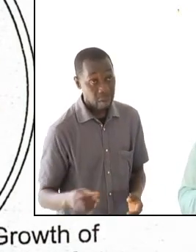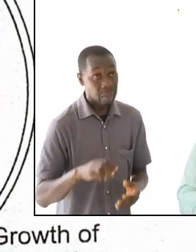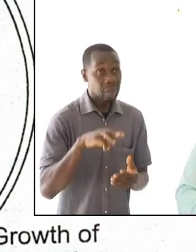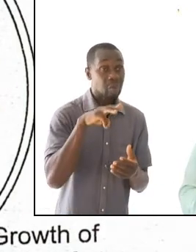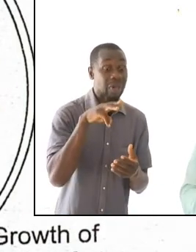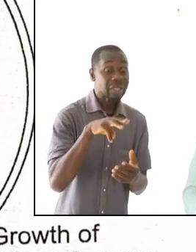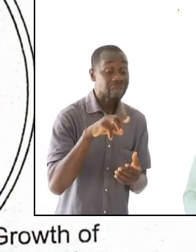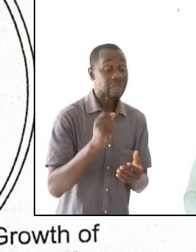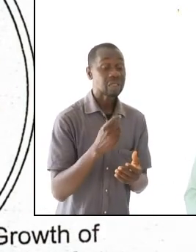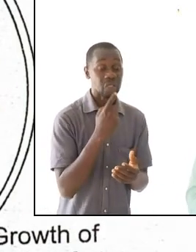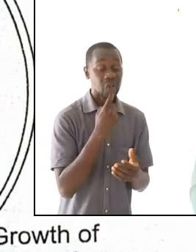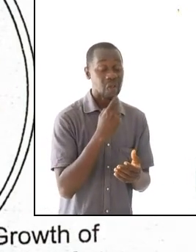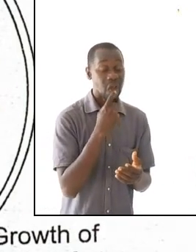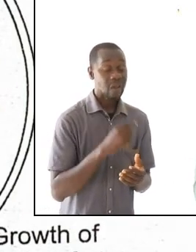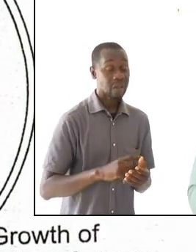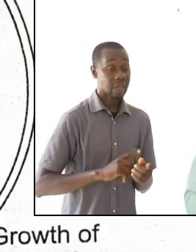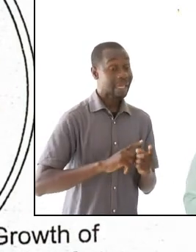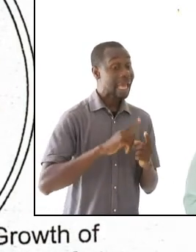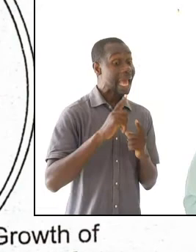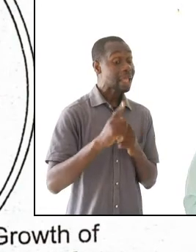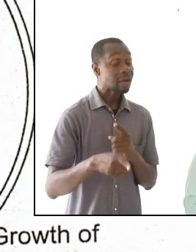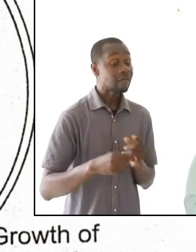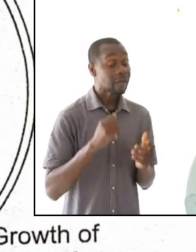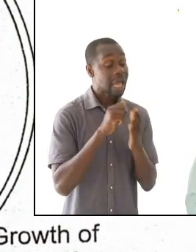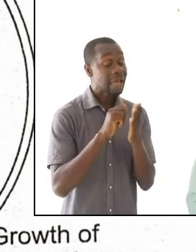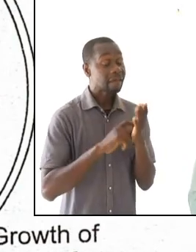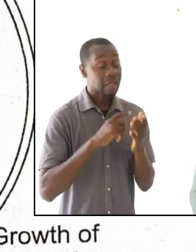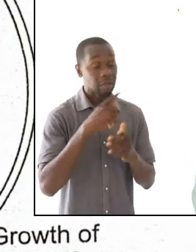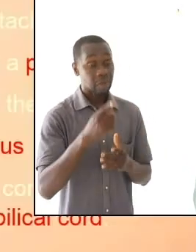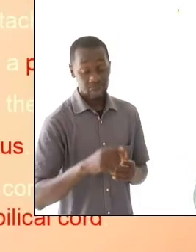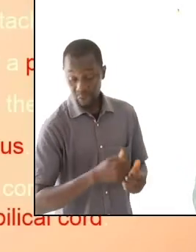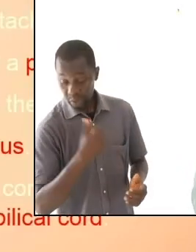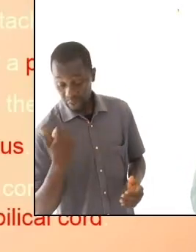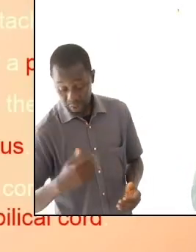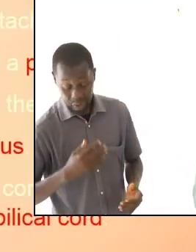to as menstruation, and this is the cycle describing it.